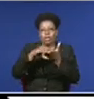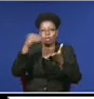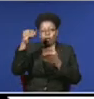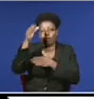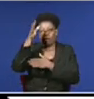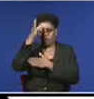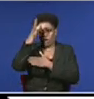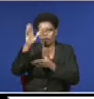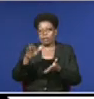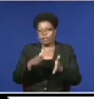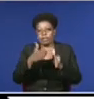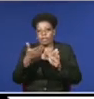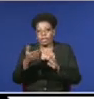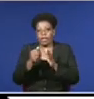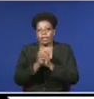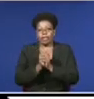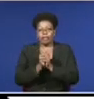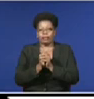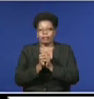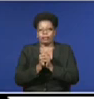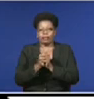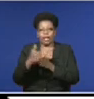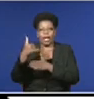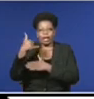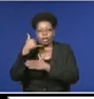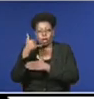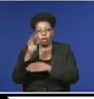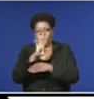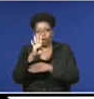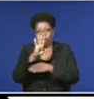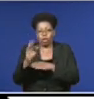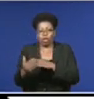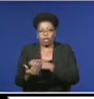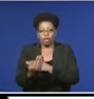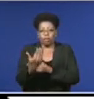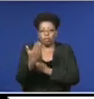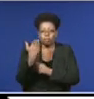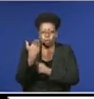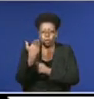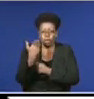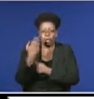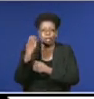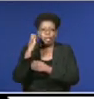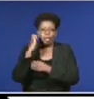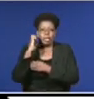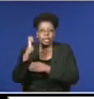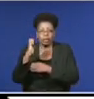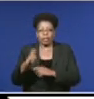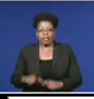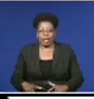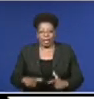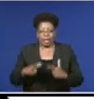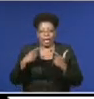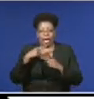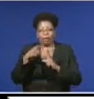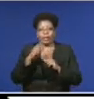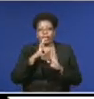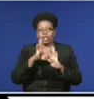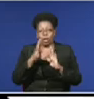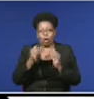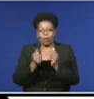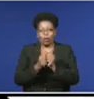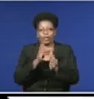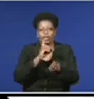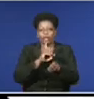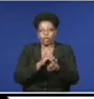father's passing. Especially getting a phone call at 4 o'clock in the morning. He was actually still alive when I spoke to